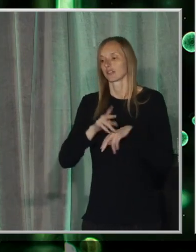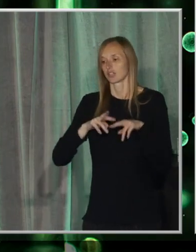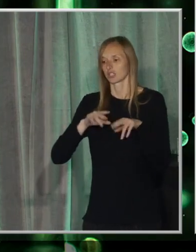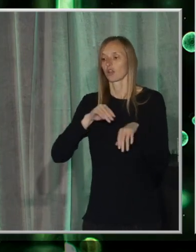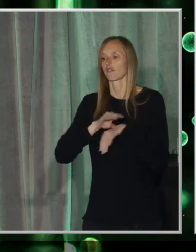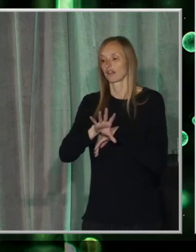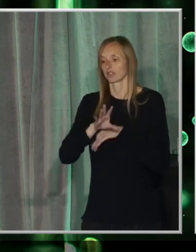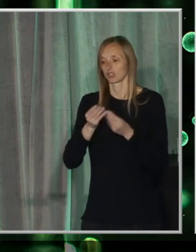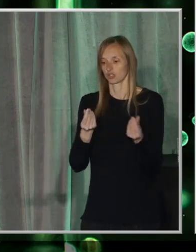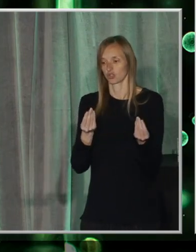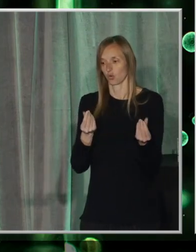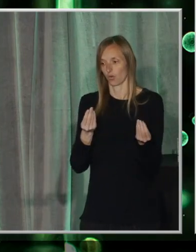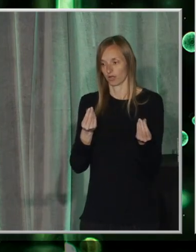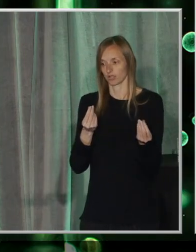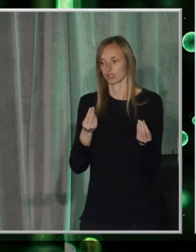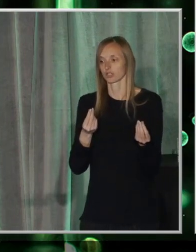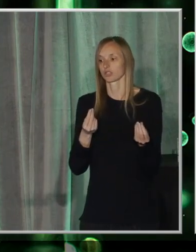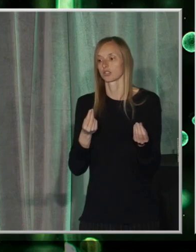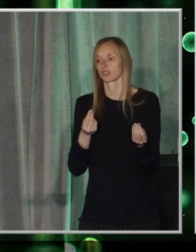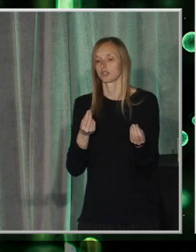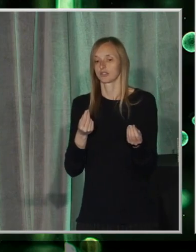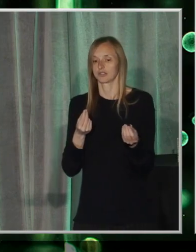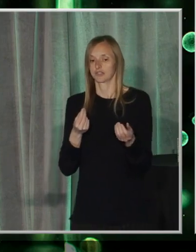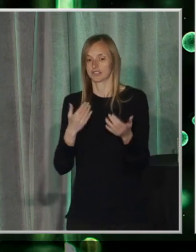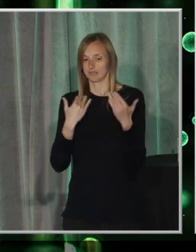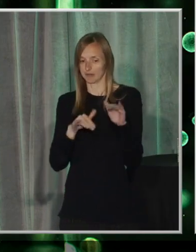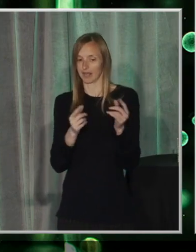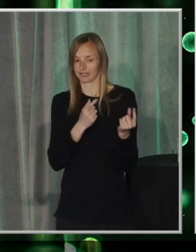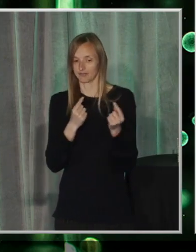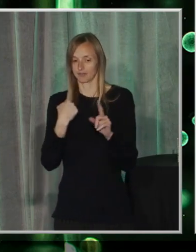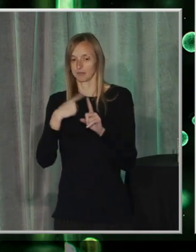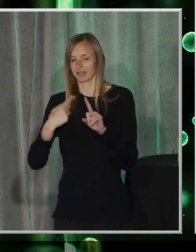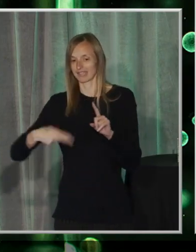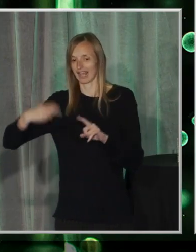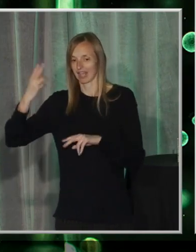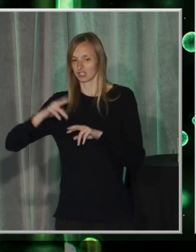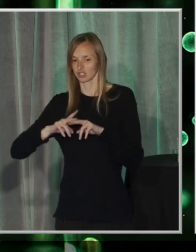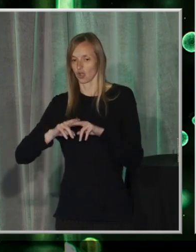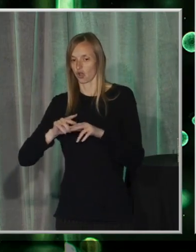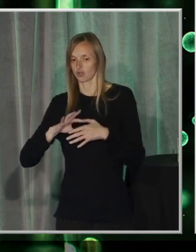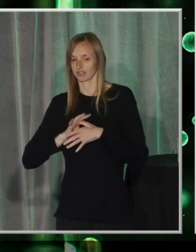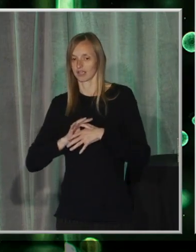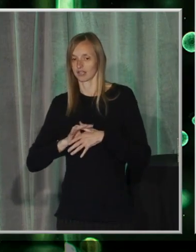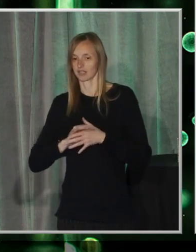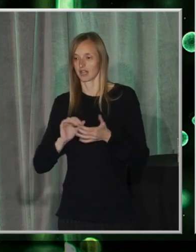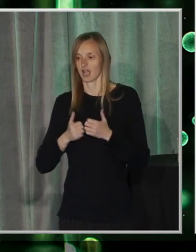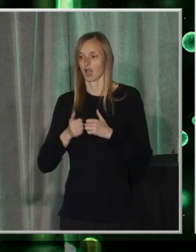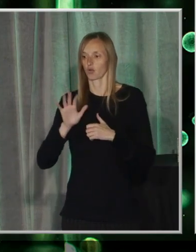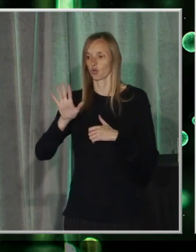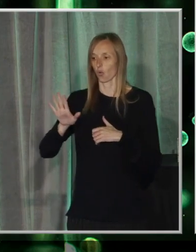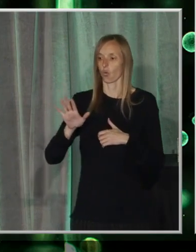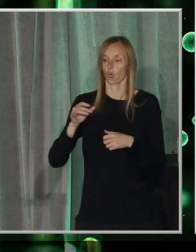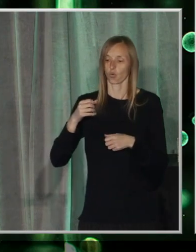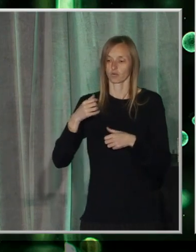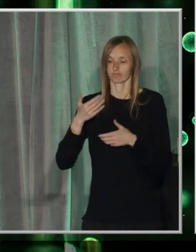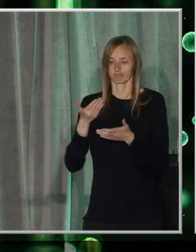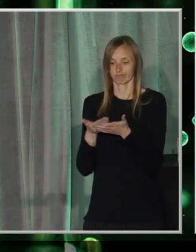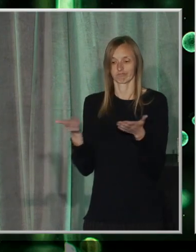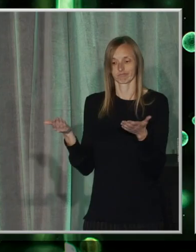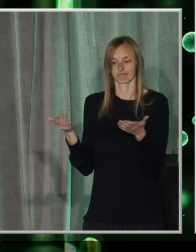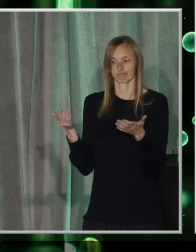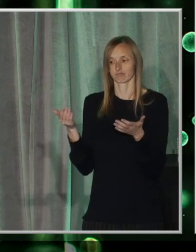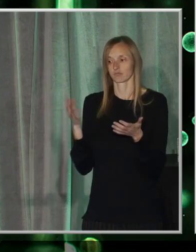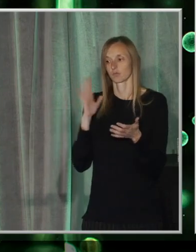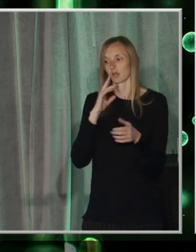activity, plus high salt content, you know. Right. So how your product will kind of